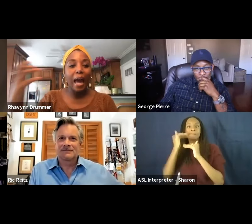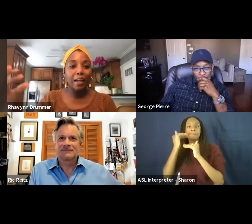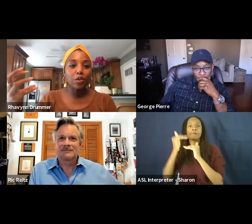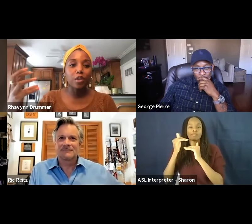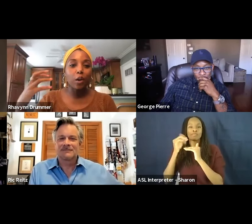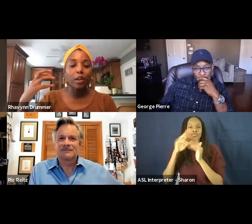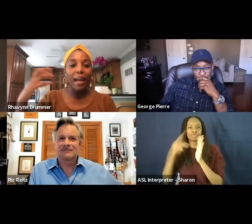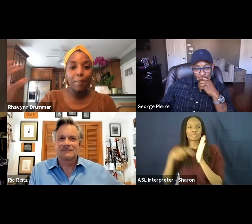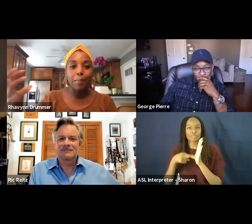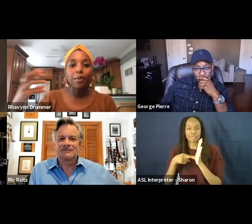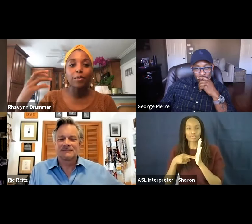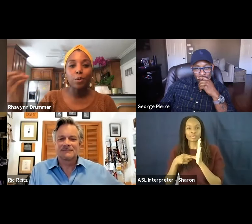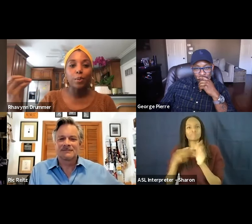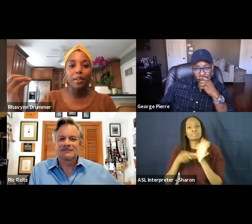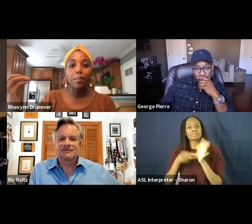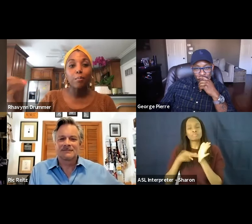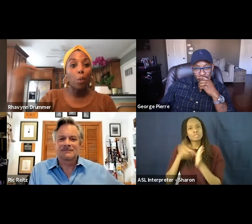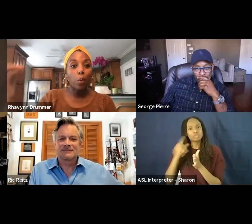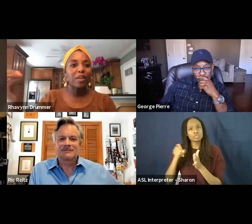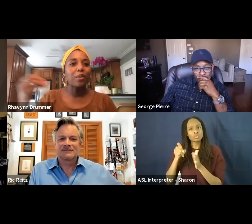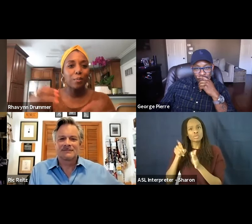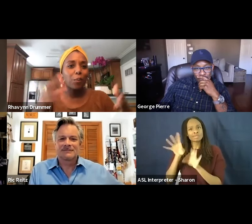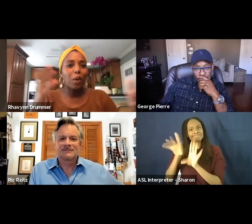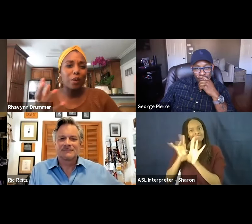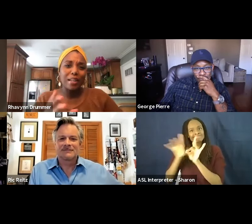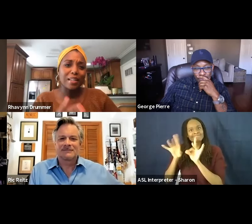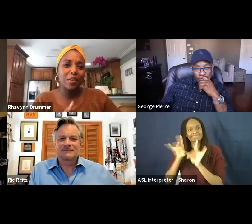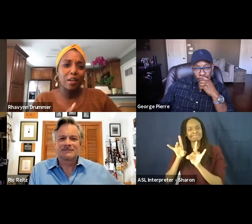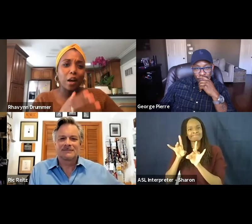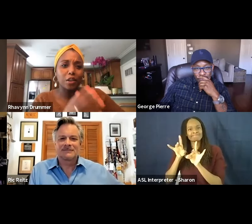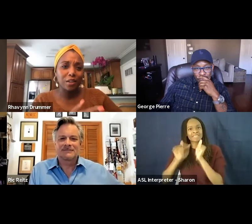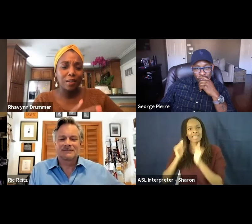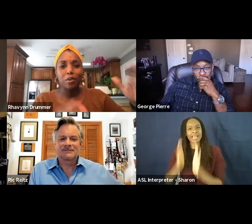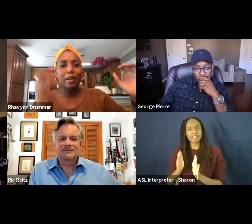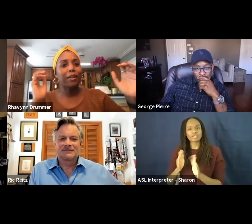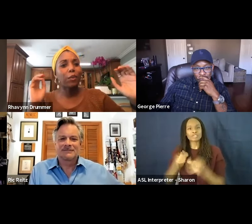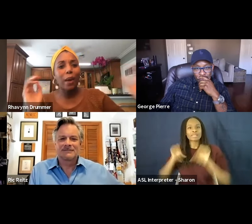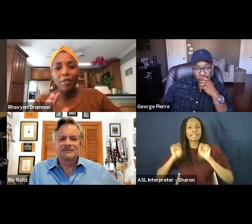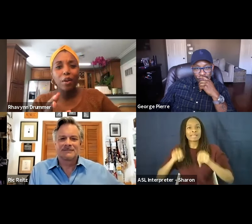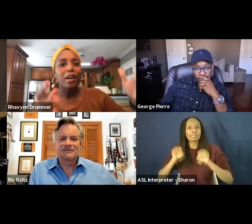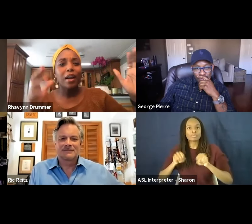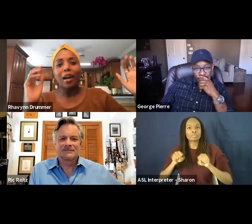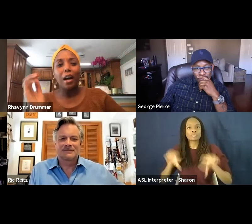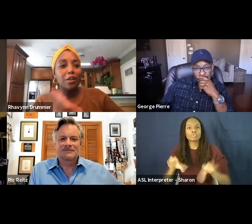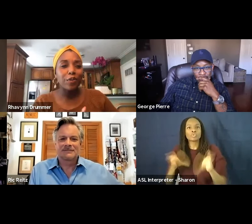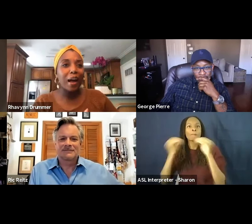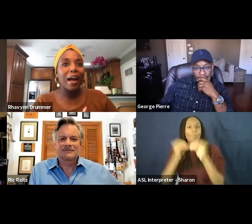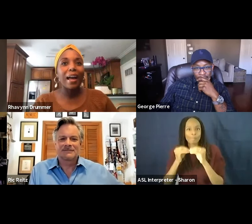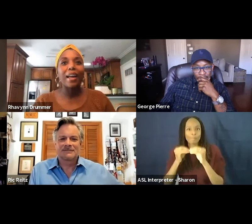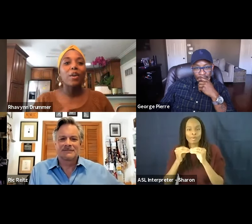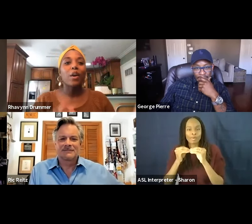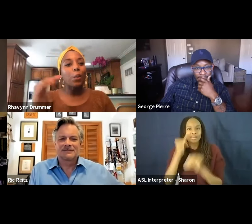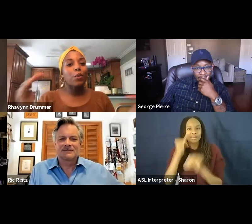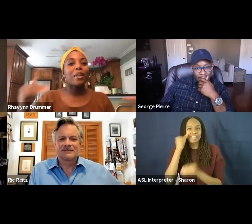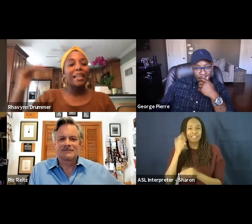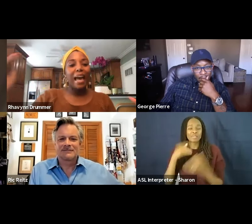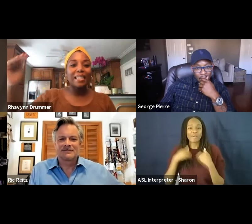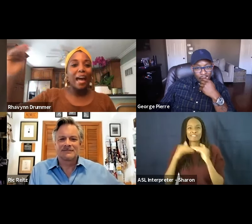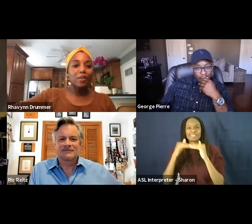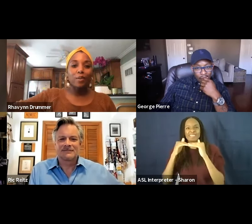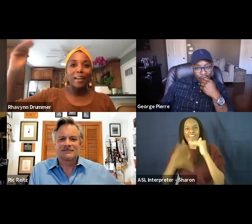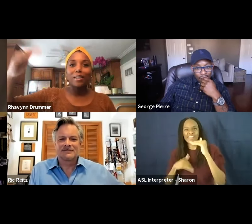casting actors that are capable of doing more than what we're necessarily auditioning them. So like if you have a under 5, we're